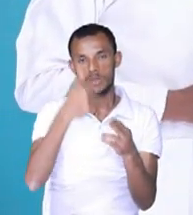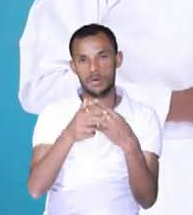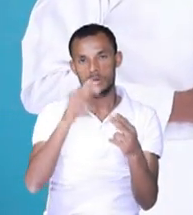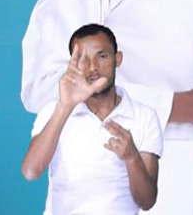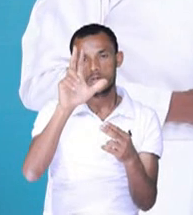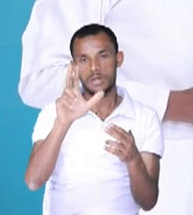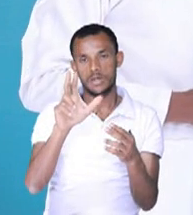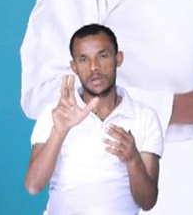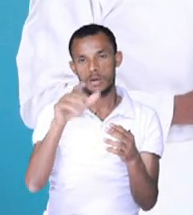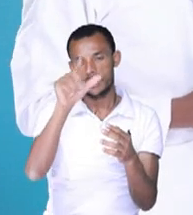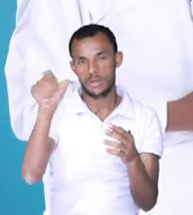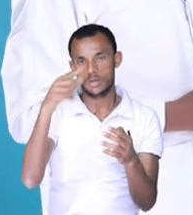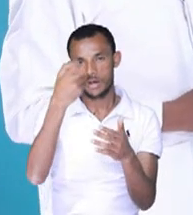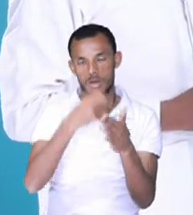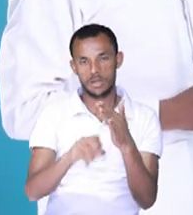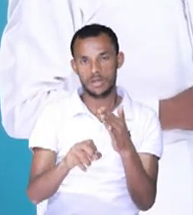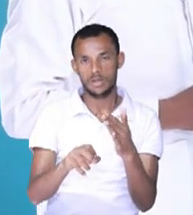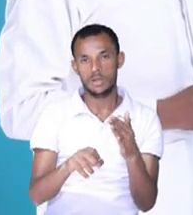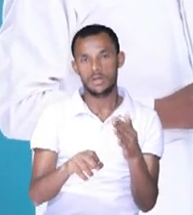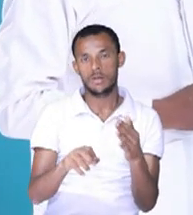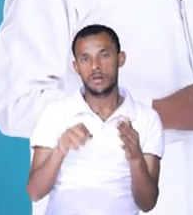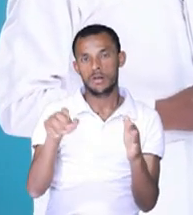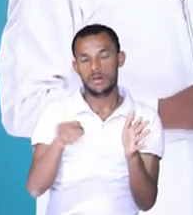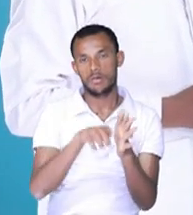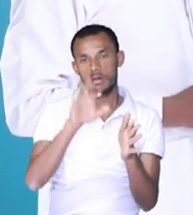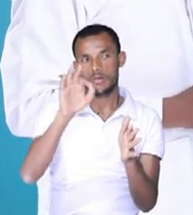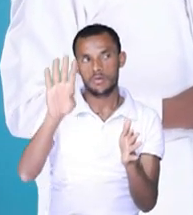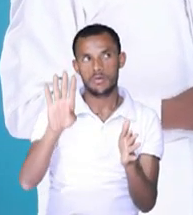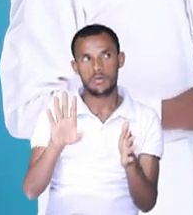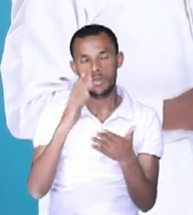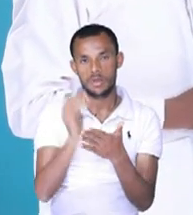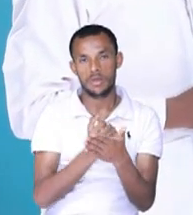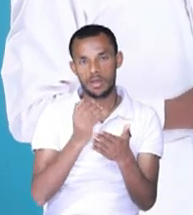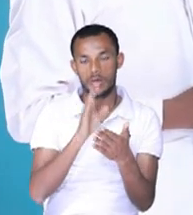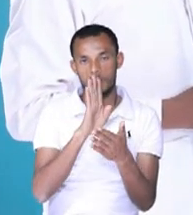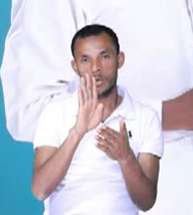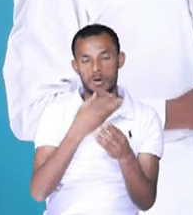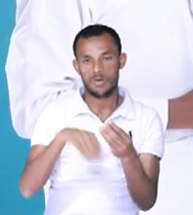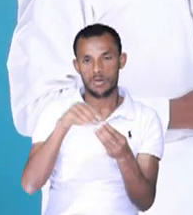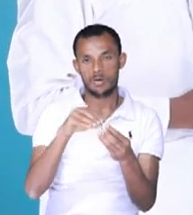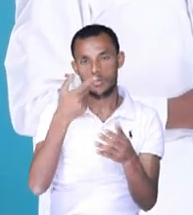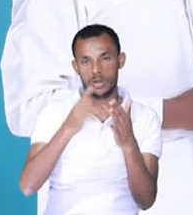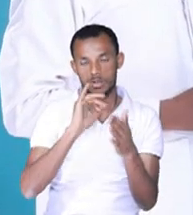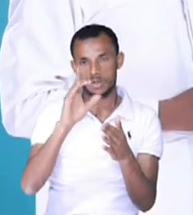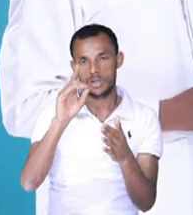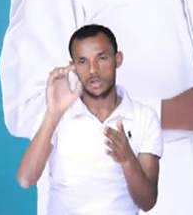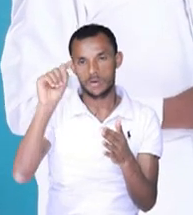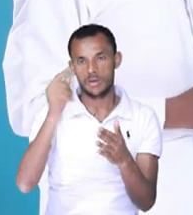The last result, it will be again negative 94. Take B also. What is the determinant of this